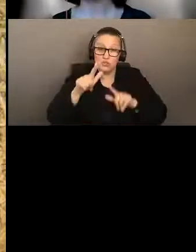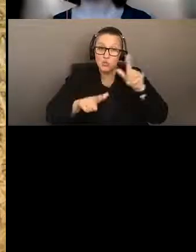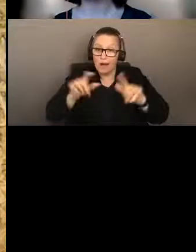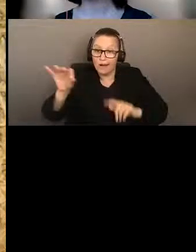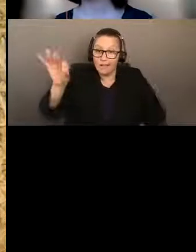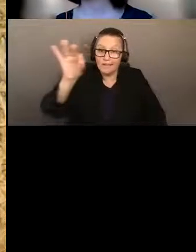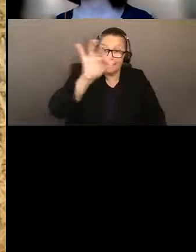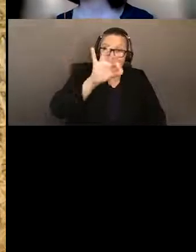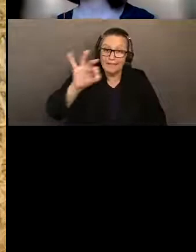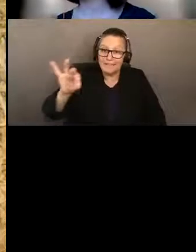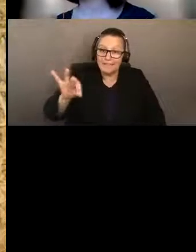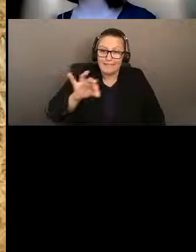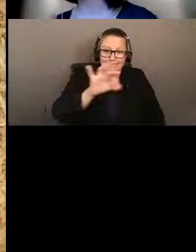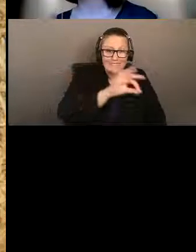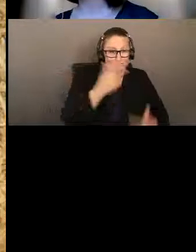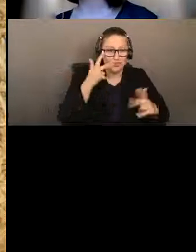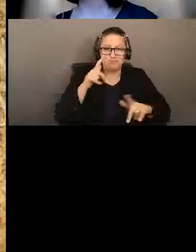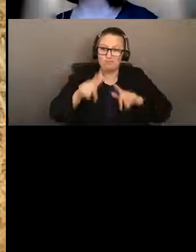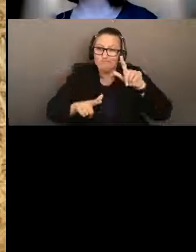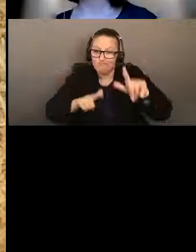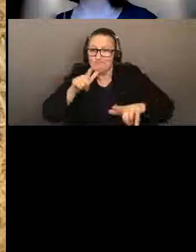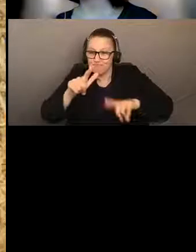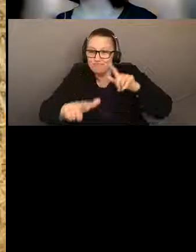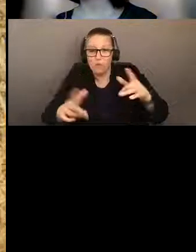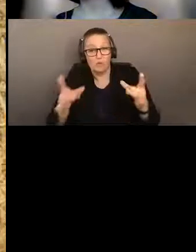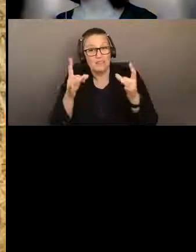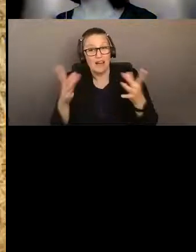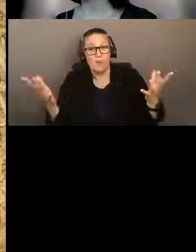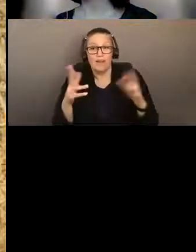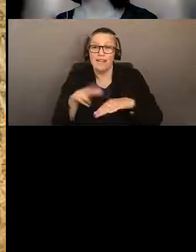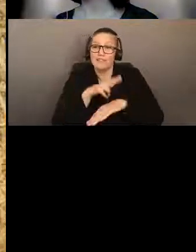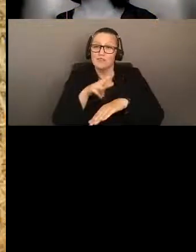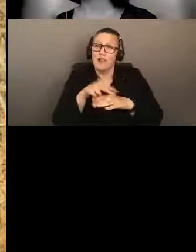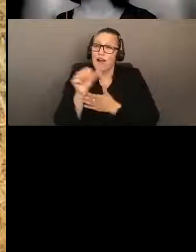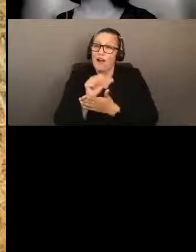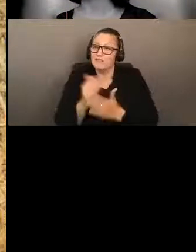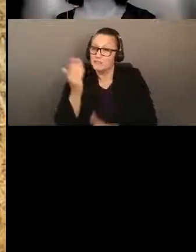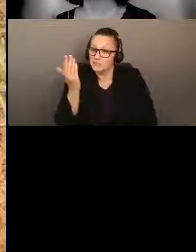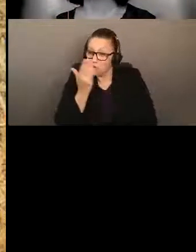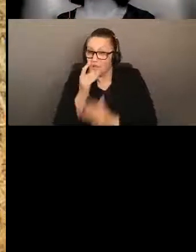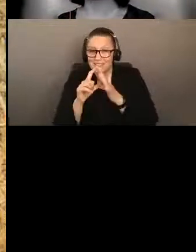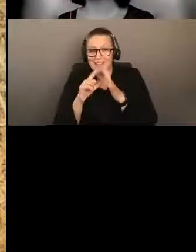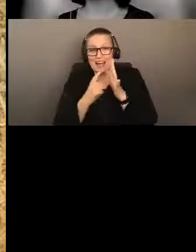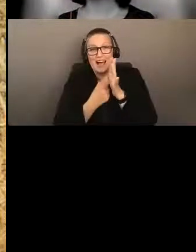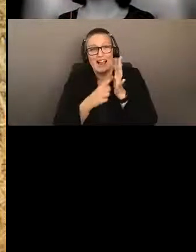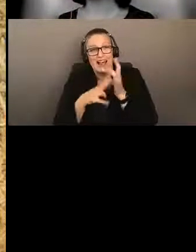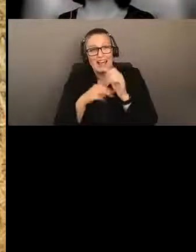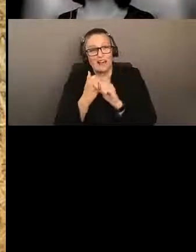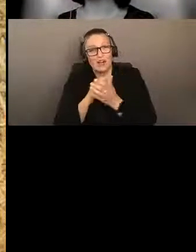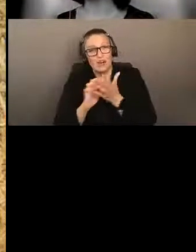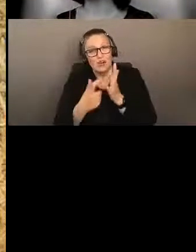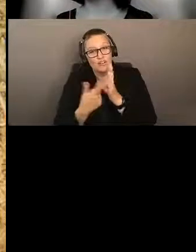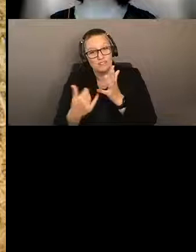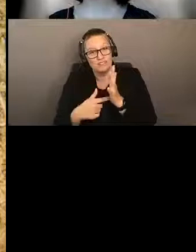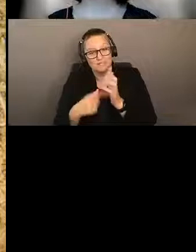line visible. We started the National Art School in Darlinghurst, then travelled down the hill across William Street into Woolloomooloo,